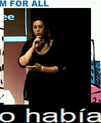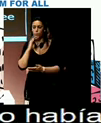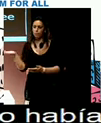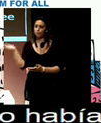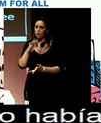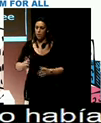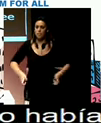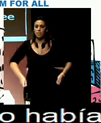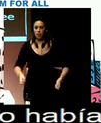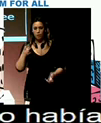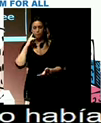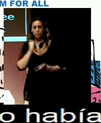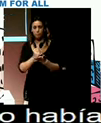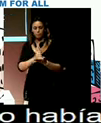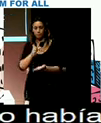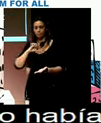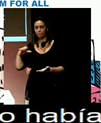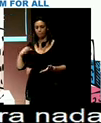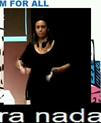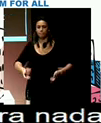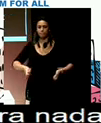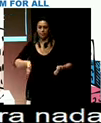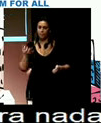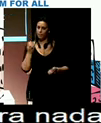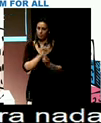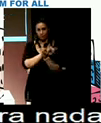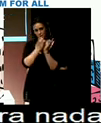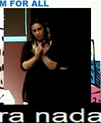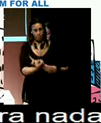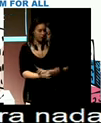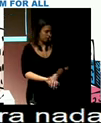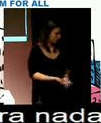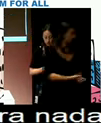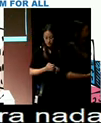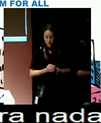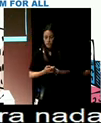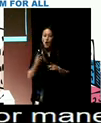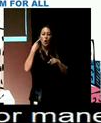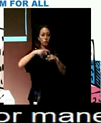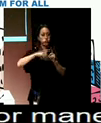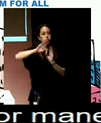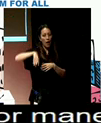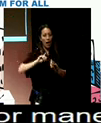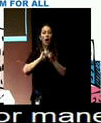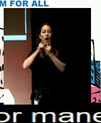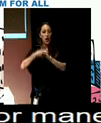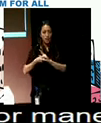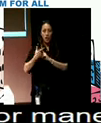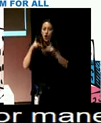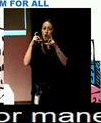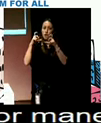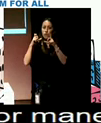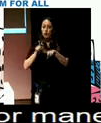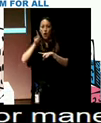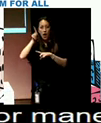way to prove it was to sit down and to prove it by himself. And we found out that we had to